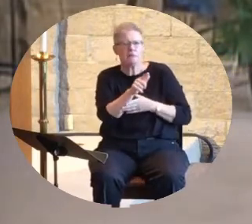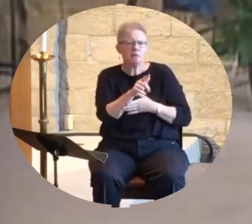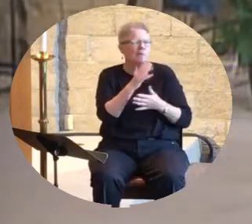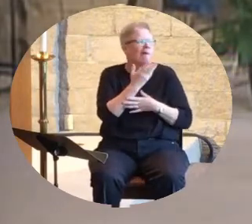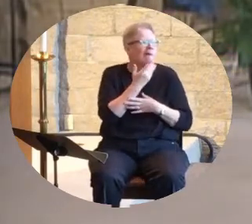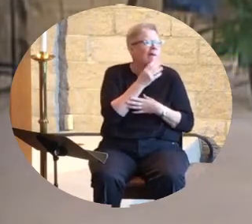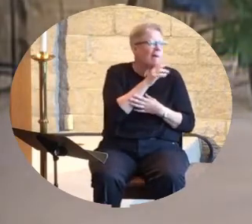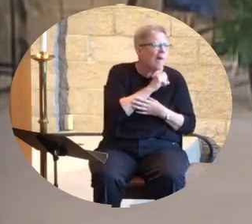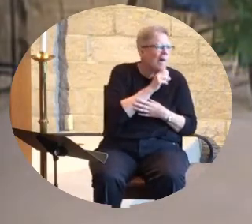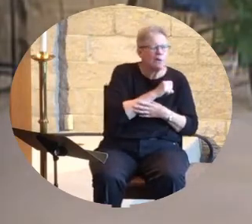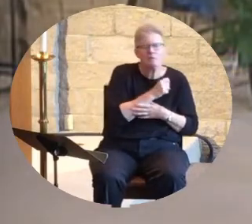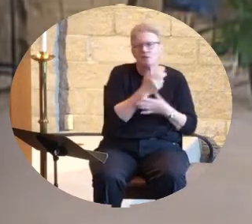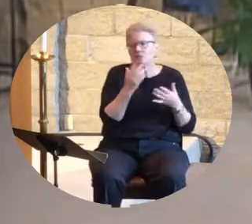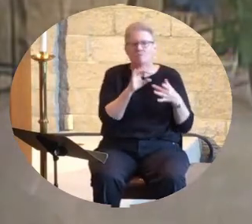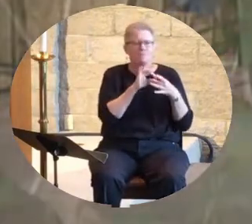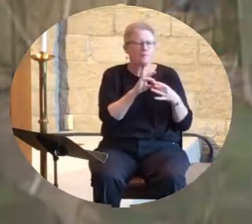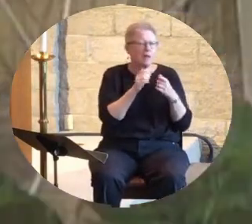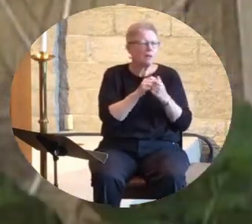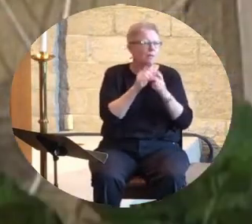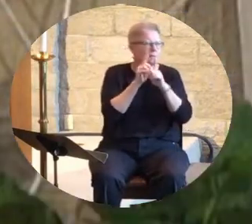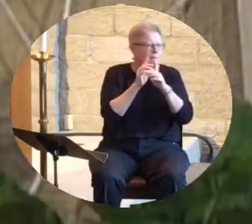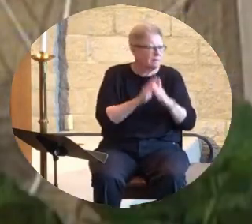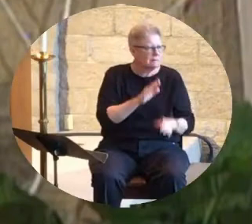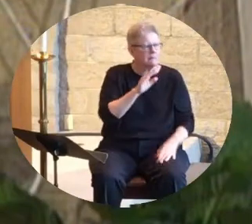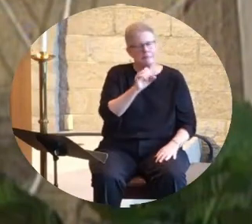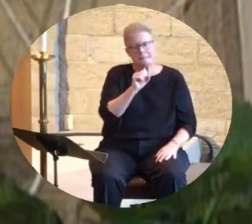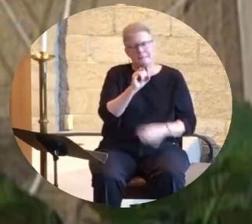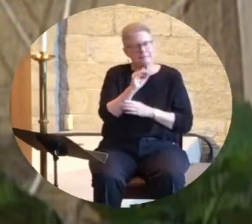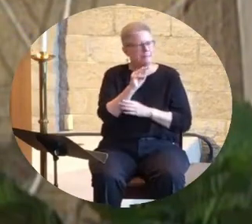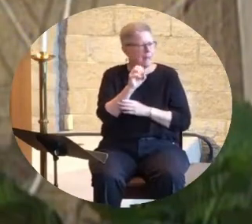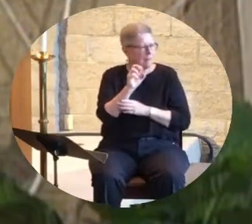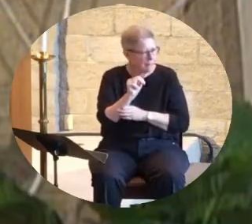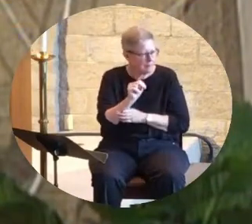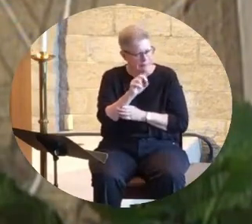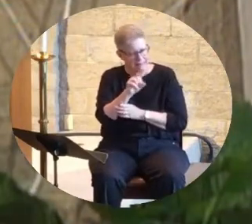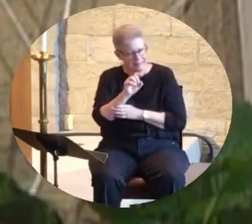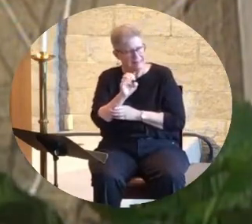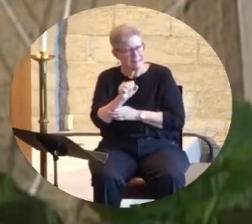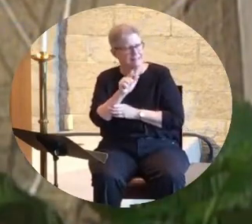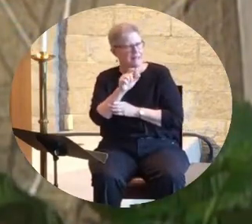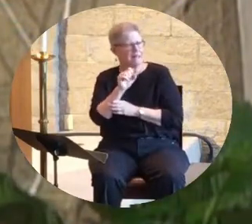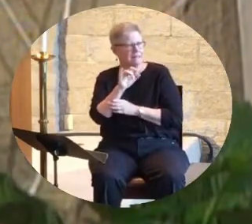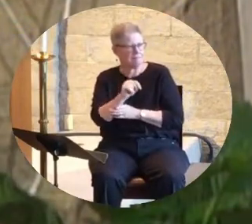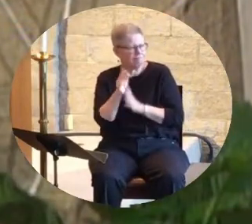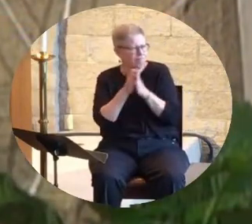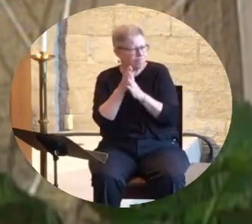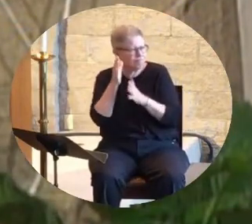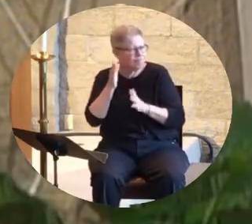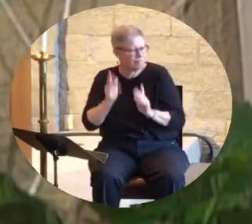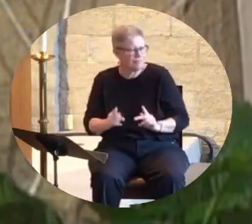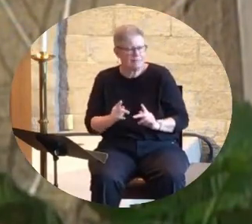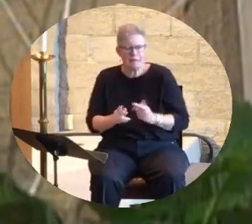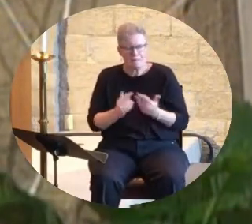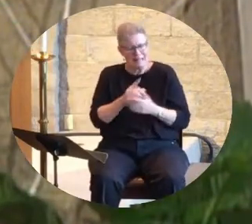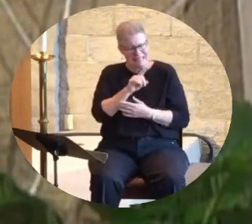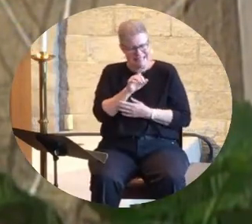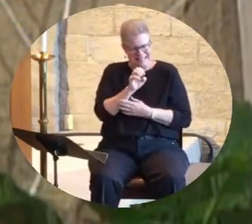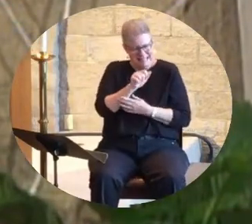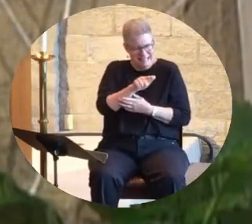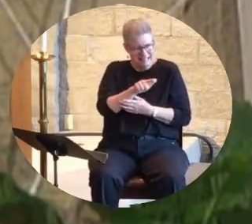Zealot. Of course, he's zealous, you know, so that's zeal. But zeal is that force within